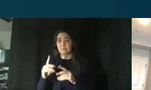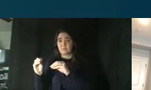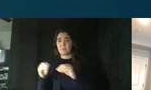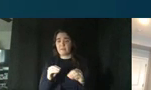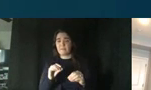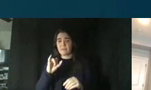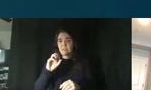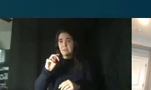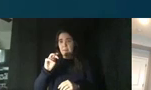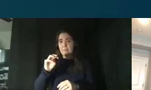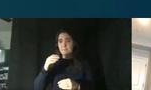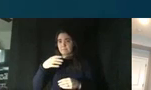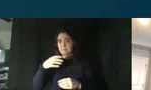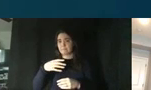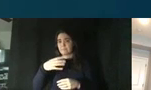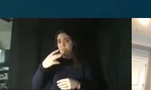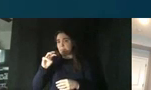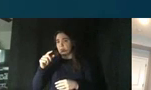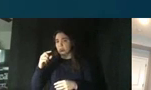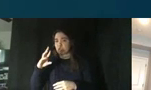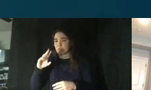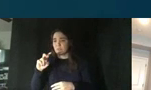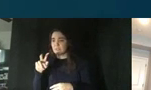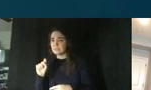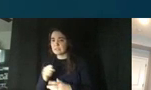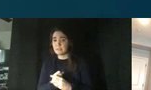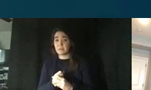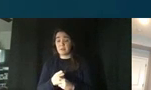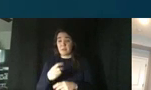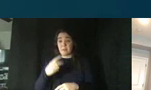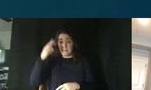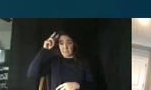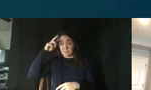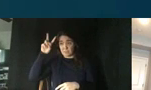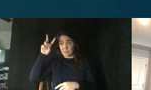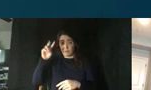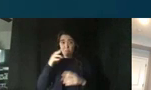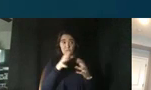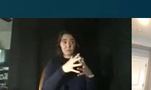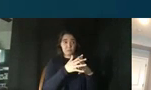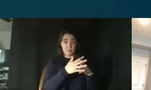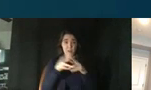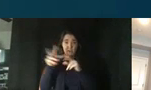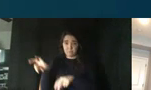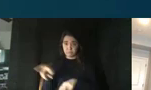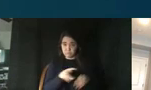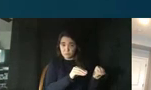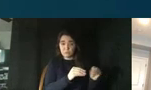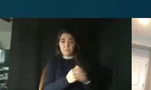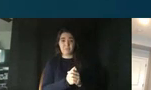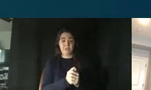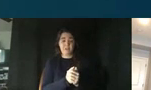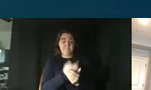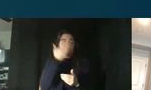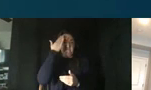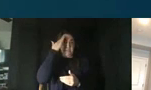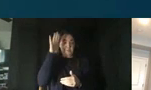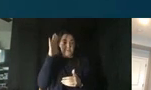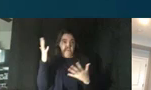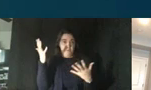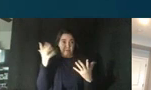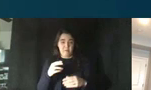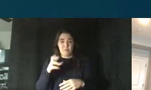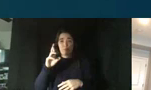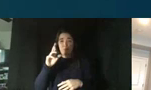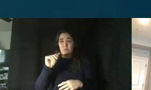not pronouncing that correctly. I'm a daughter of immigrants moving from Mexico to the United States. I had no idea about the racism we grew